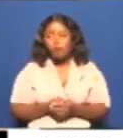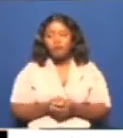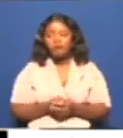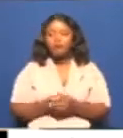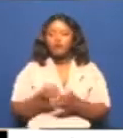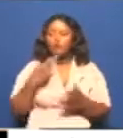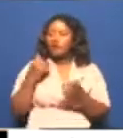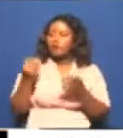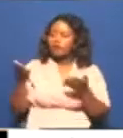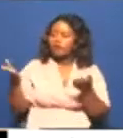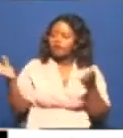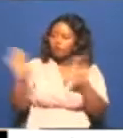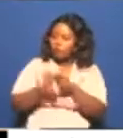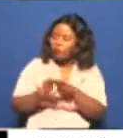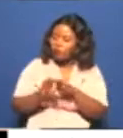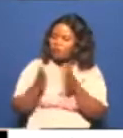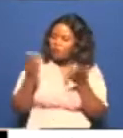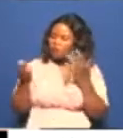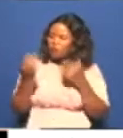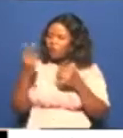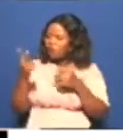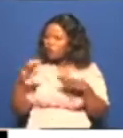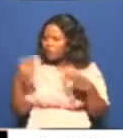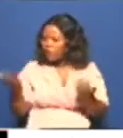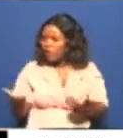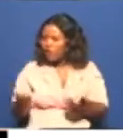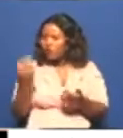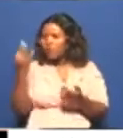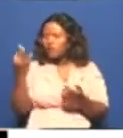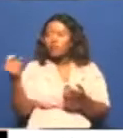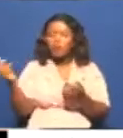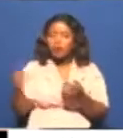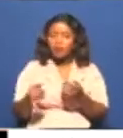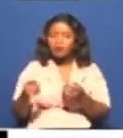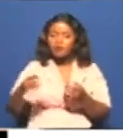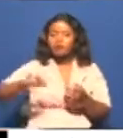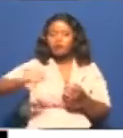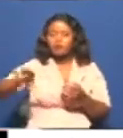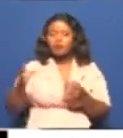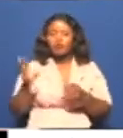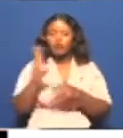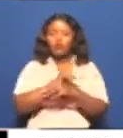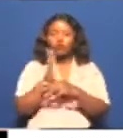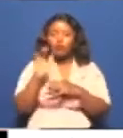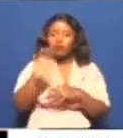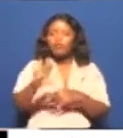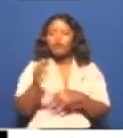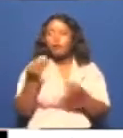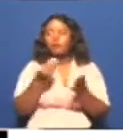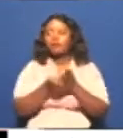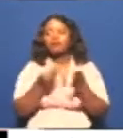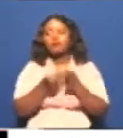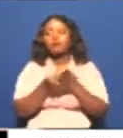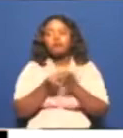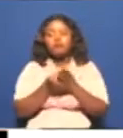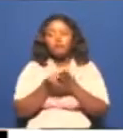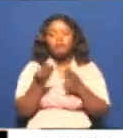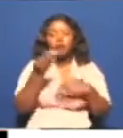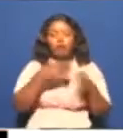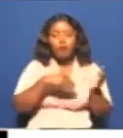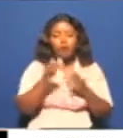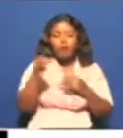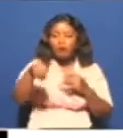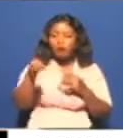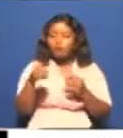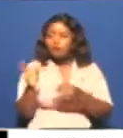Miezi mbili, miezi tatu, wacha county tumie pesa zake, tunaenda tunanunua fingerlings, tunakuja tunalete kwa lake.